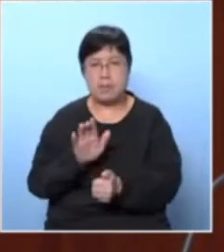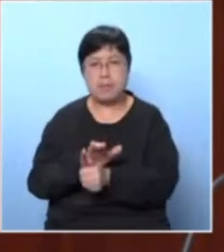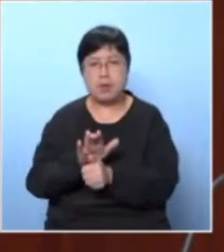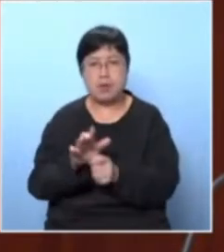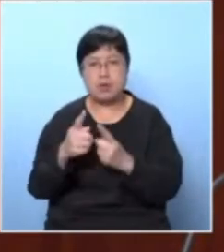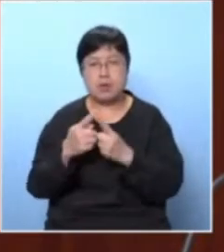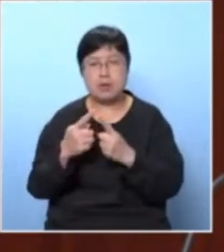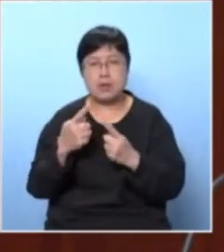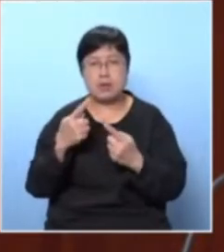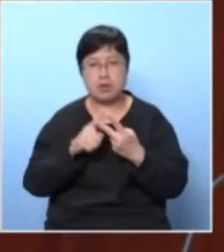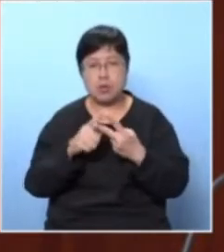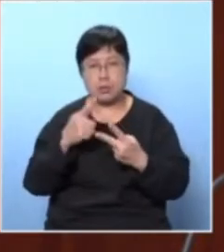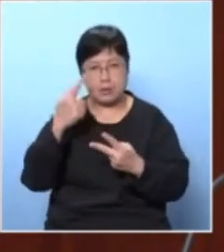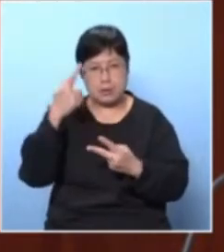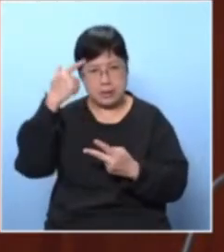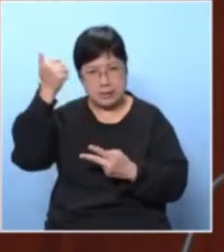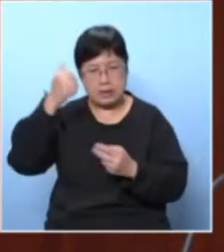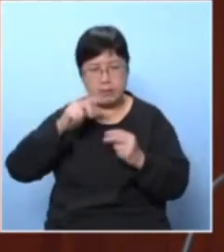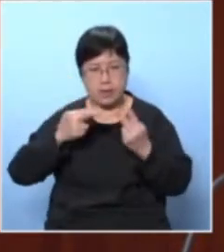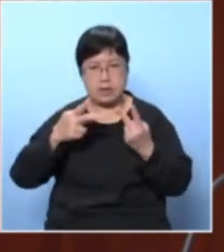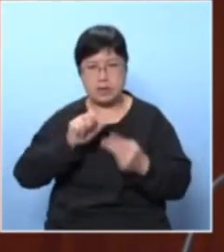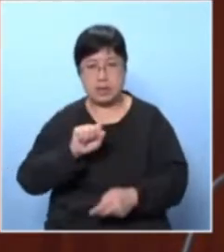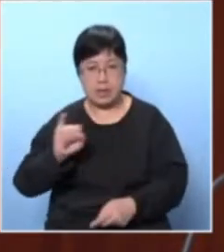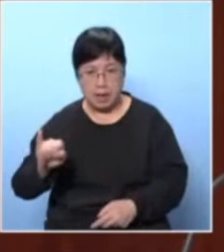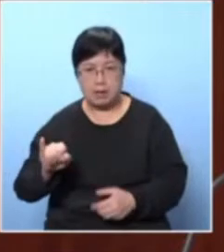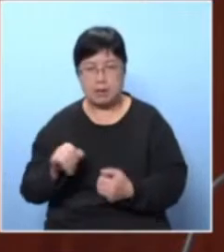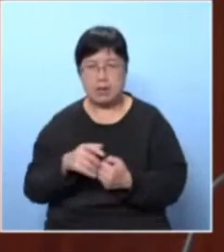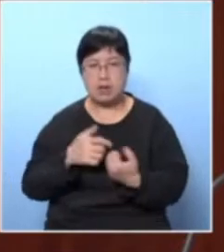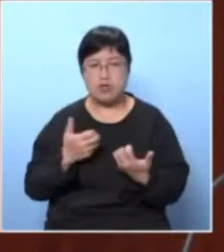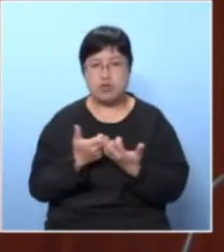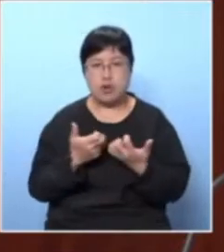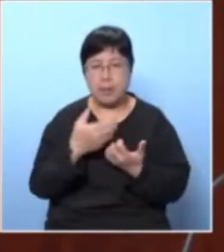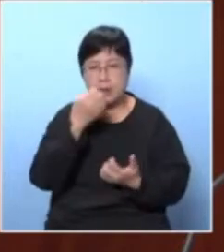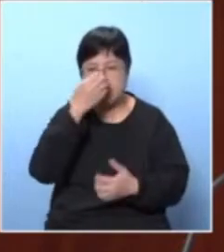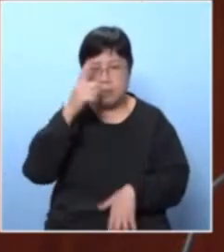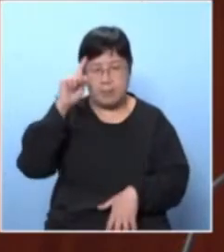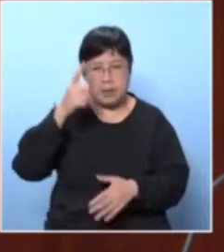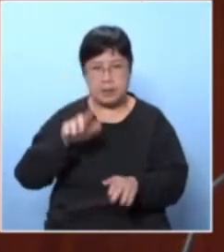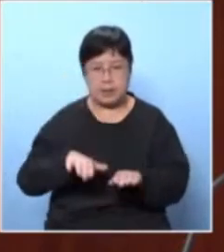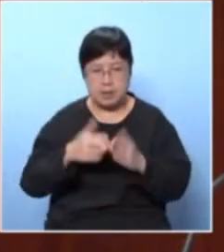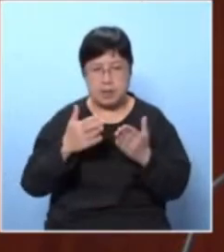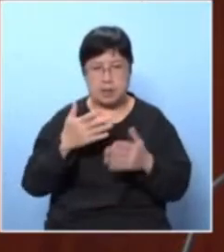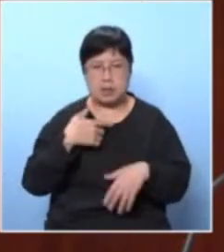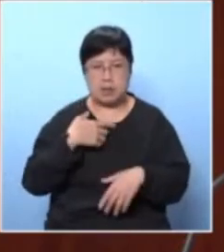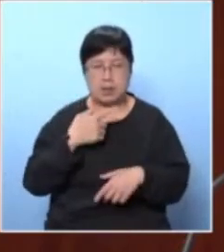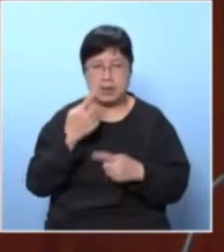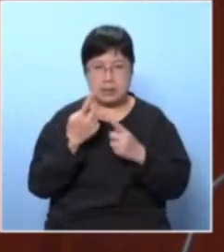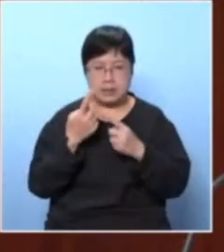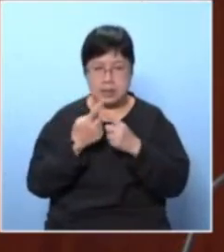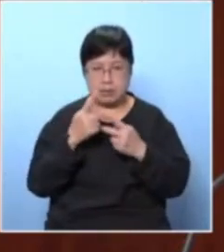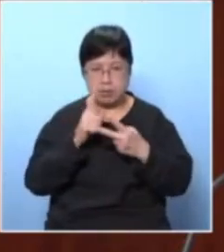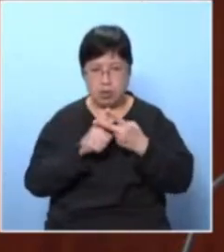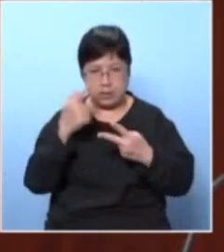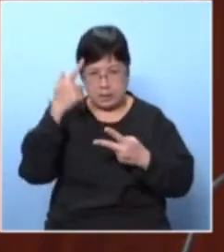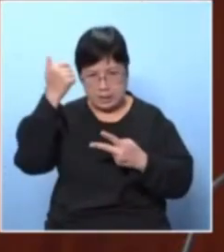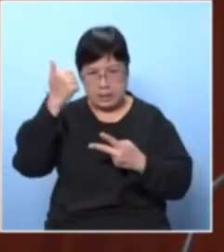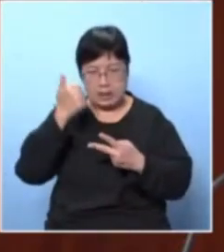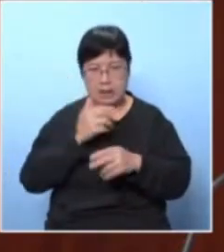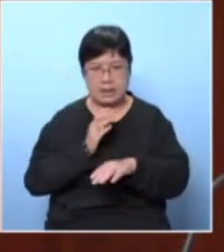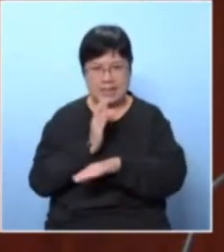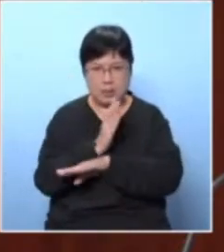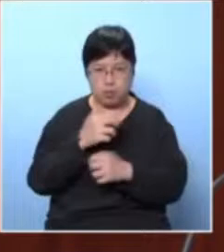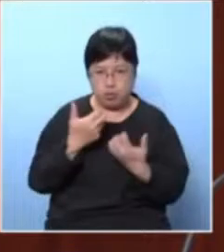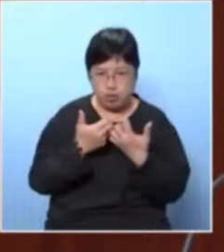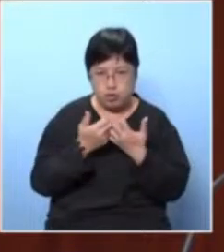AI development. From next year onwards, Cyberport will establish an AI supercomputing center in